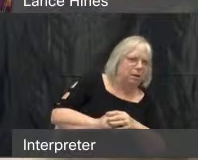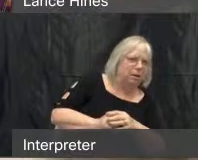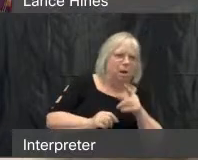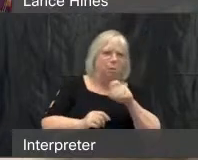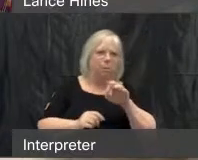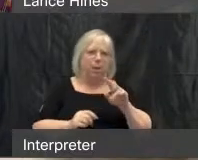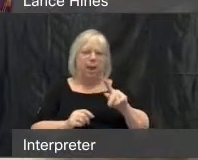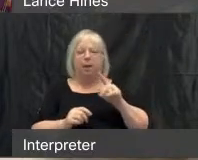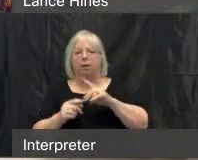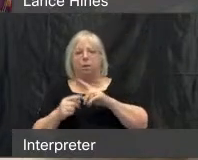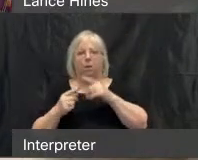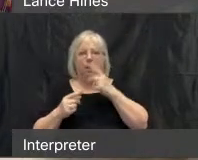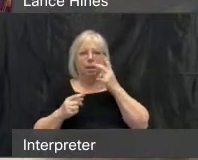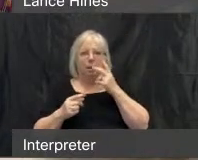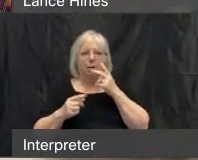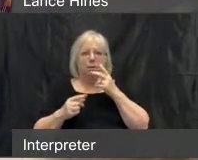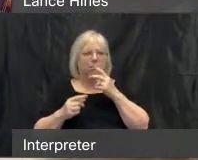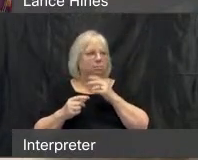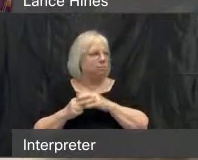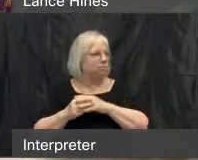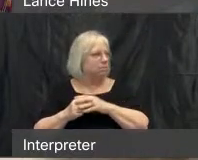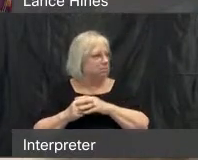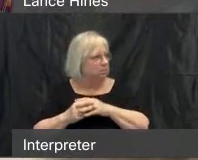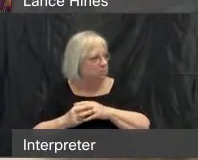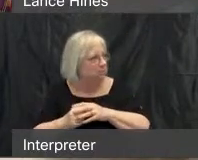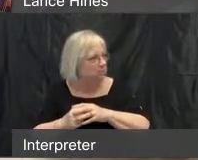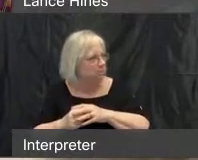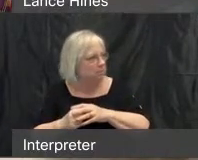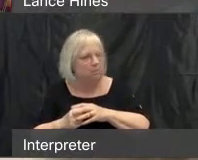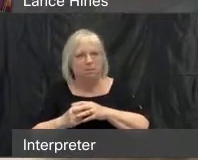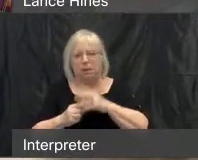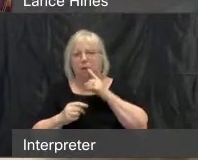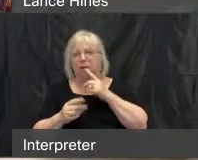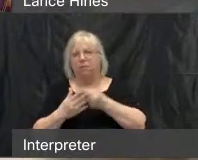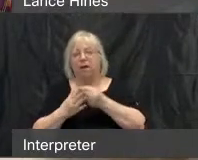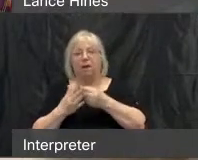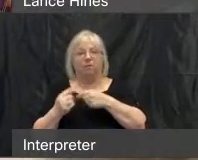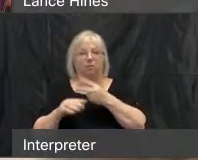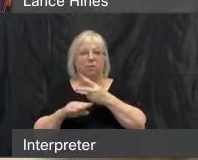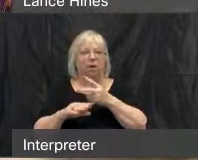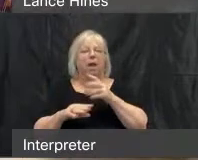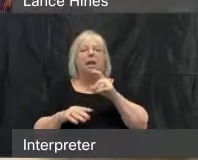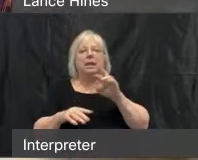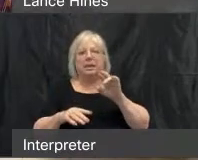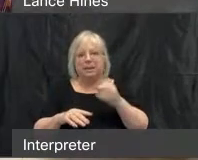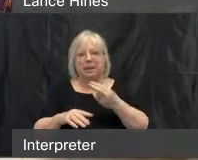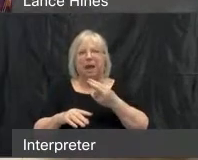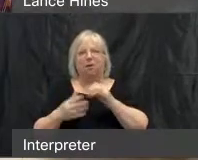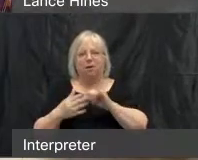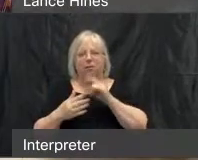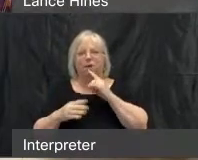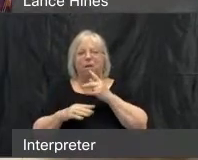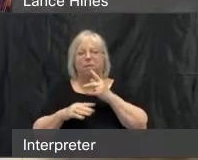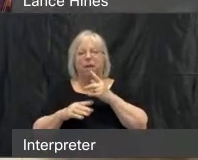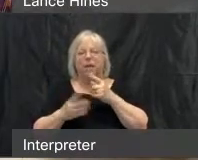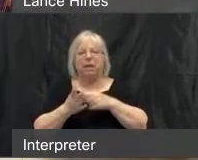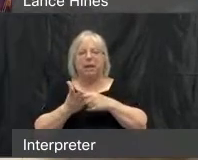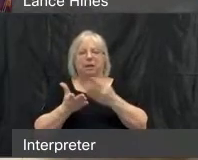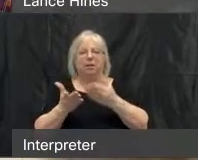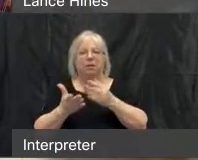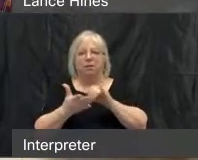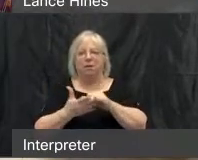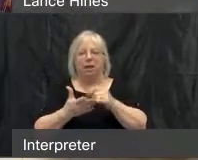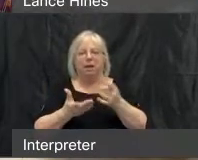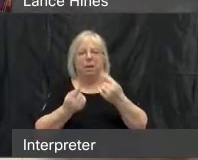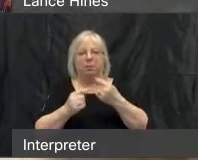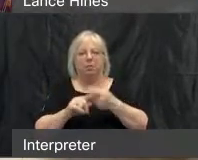$1.4 million, like the funds from that parking garage debt service, that's not available for expenditure. That's dedicated